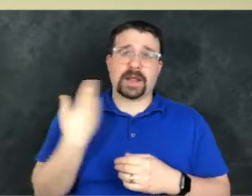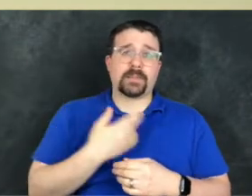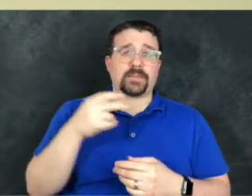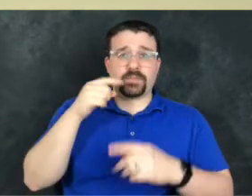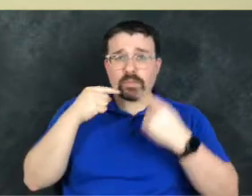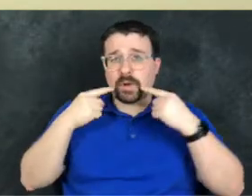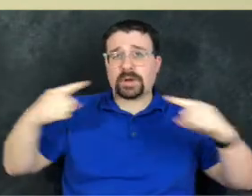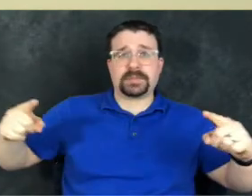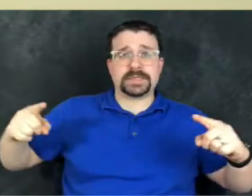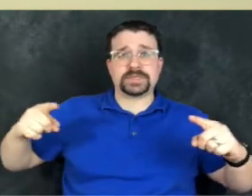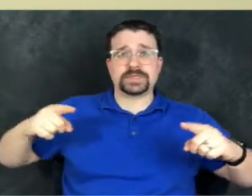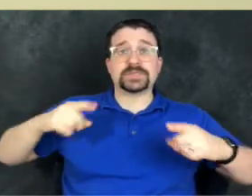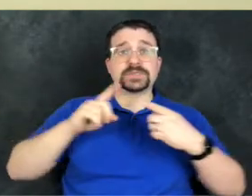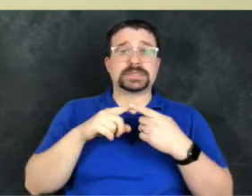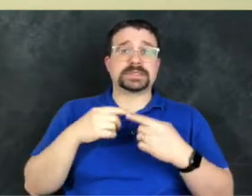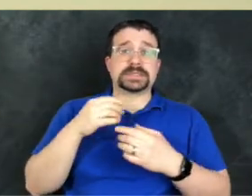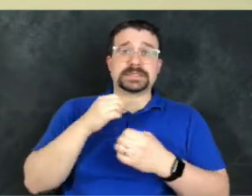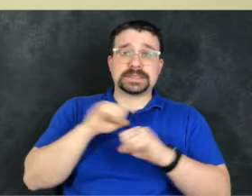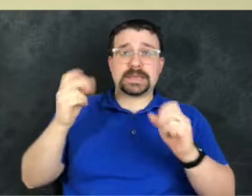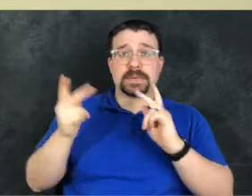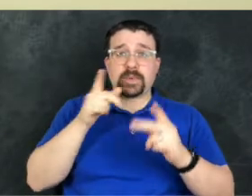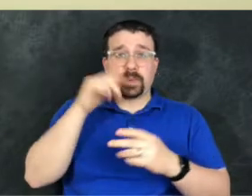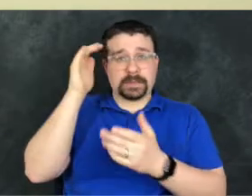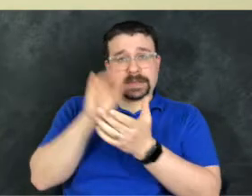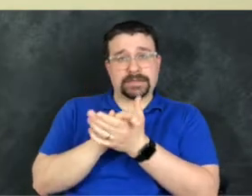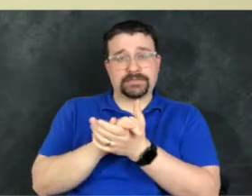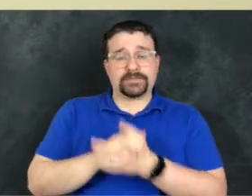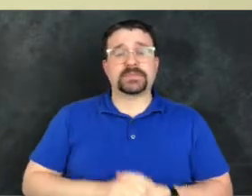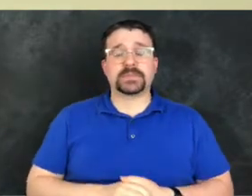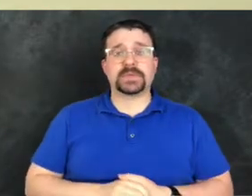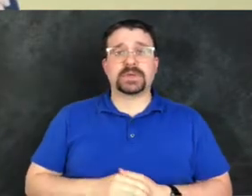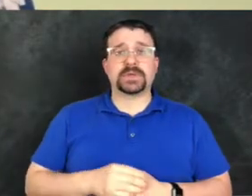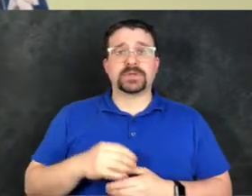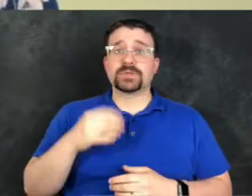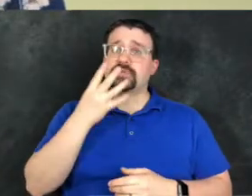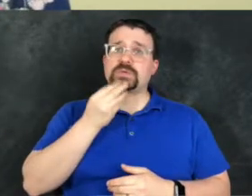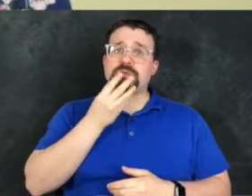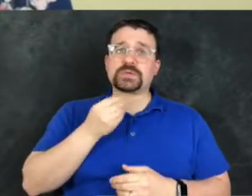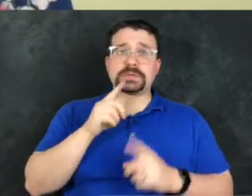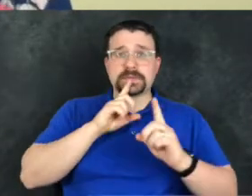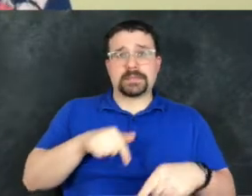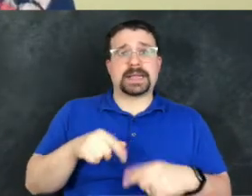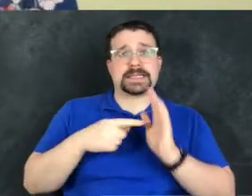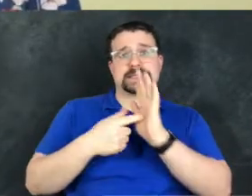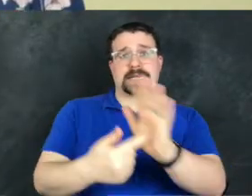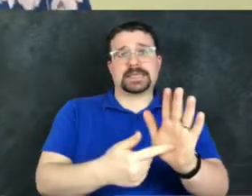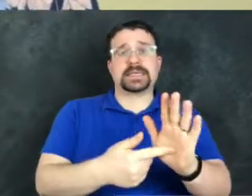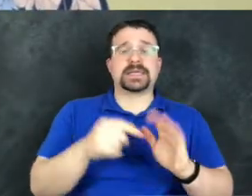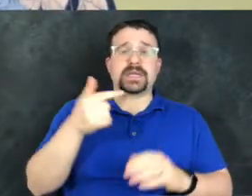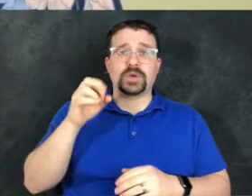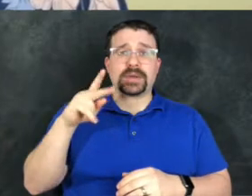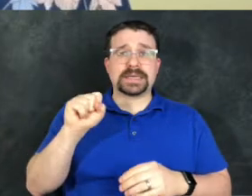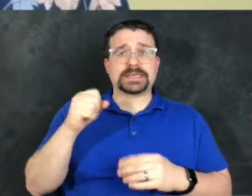the foolishness of our proclamation, to save those who believe. For Jews